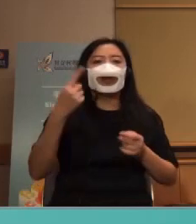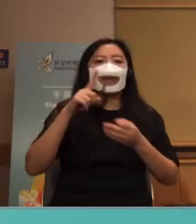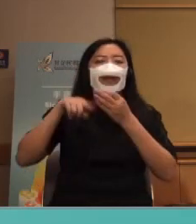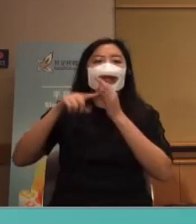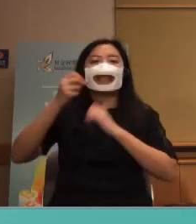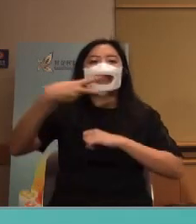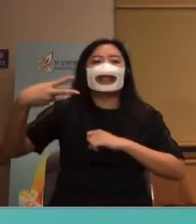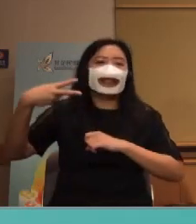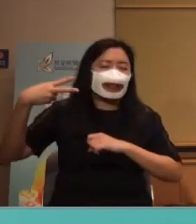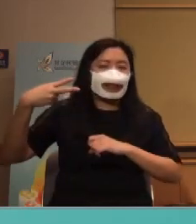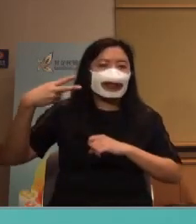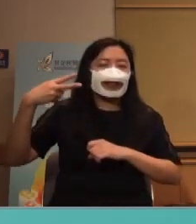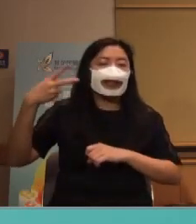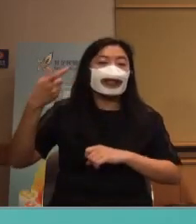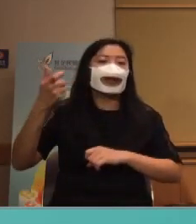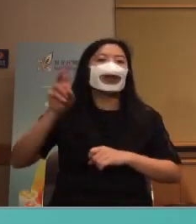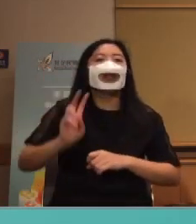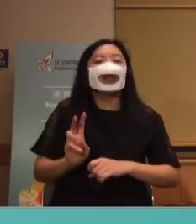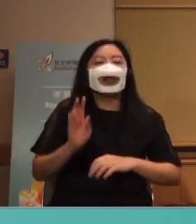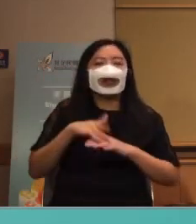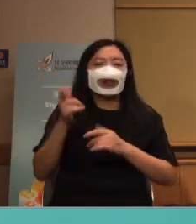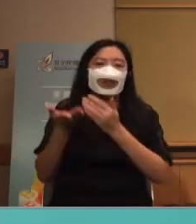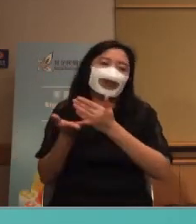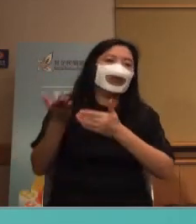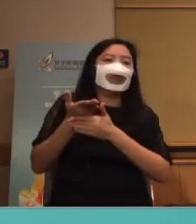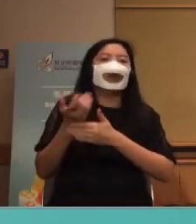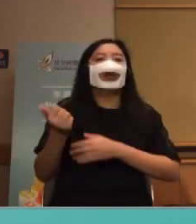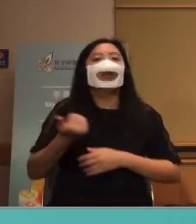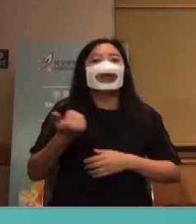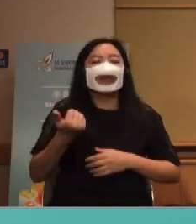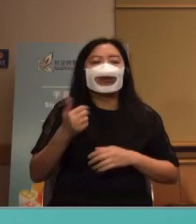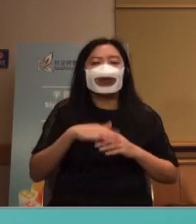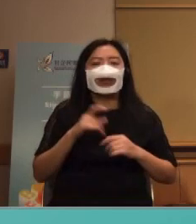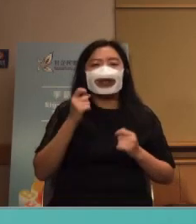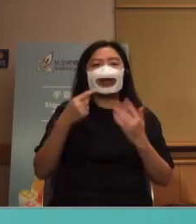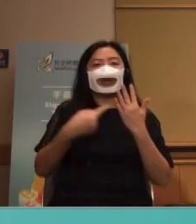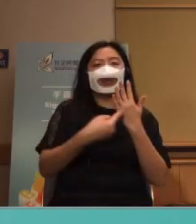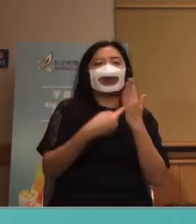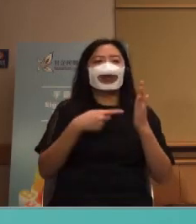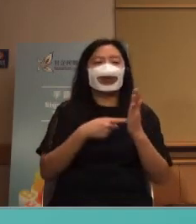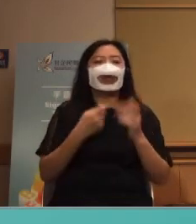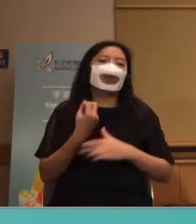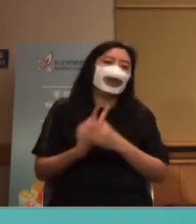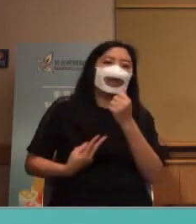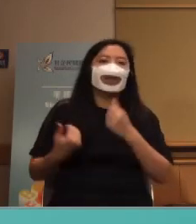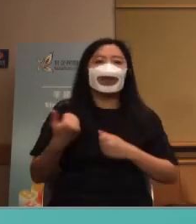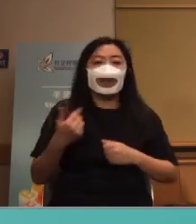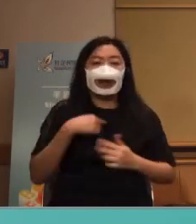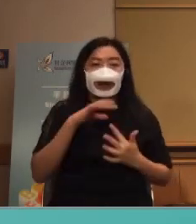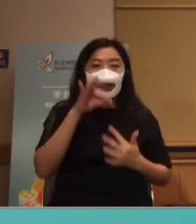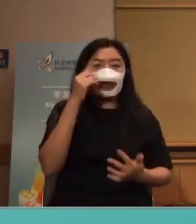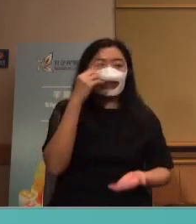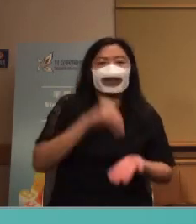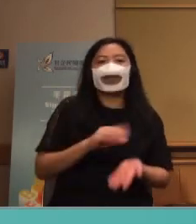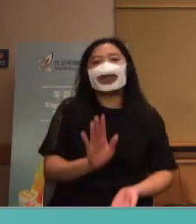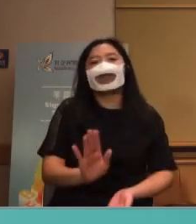it's bridging best of both worlds. I wouldn't say it's one or the other, but it's making sure that we find common grounds that